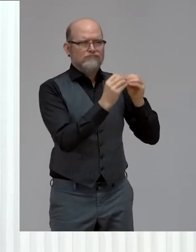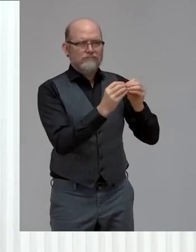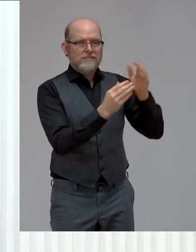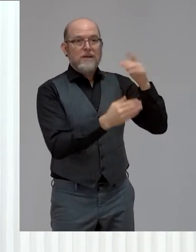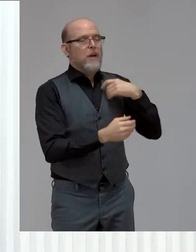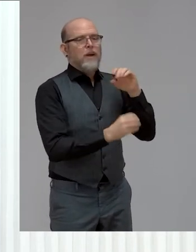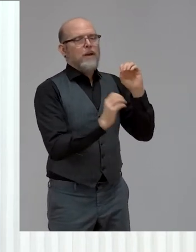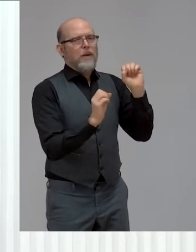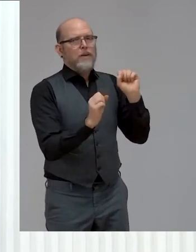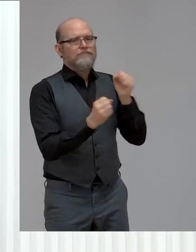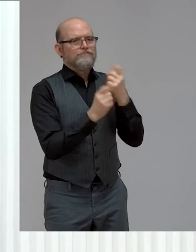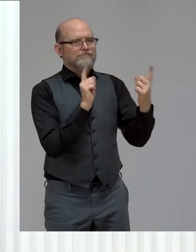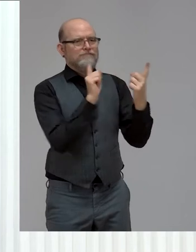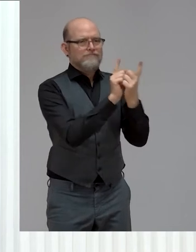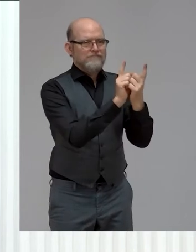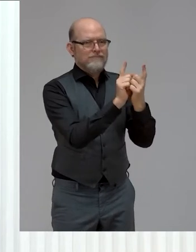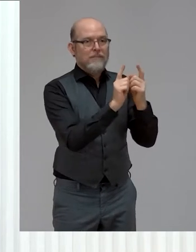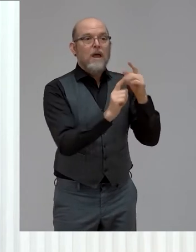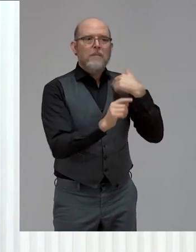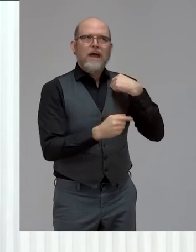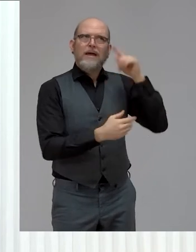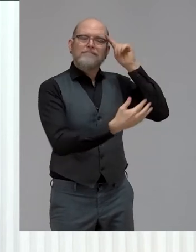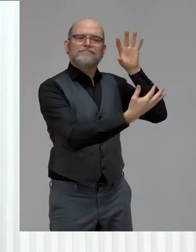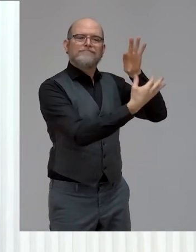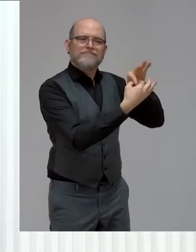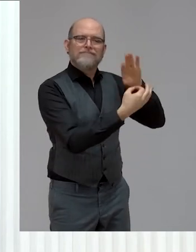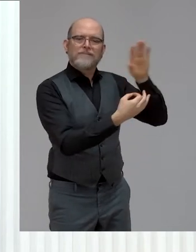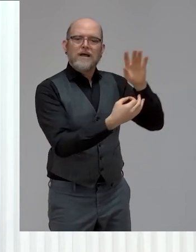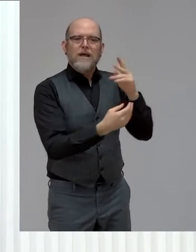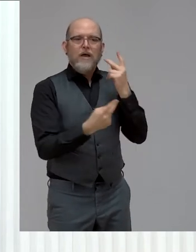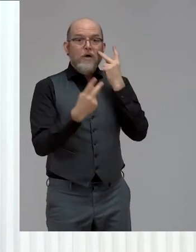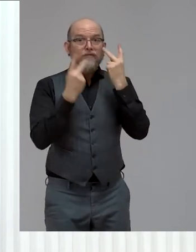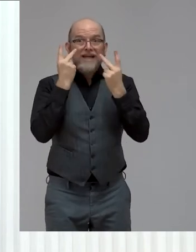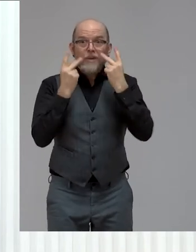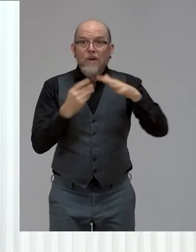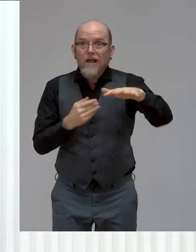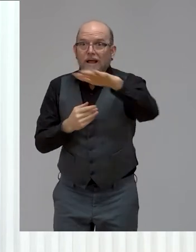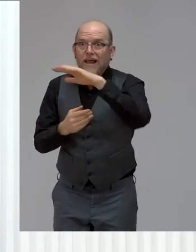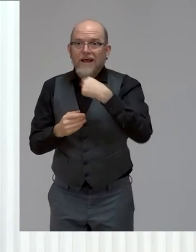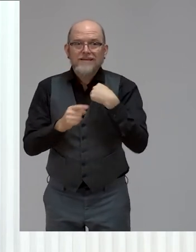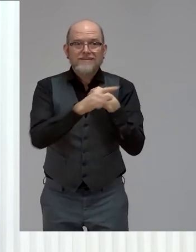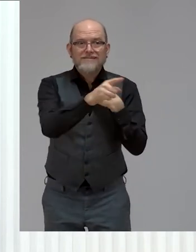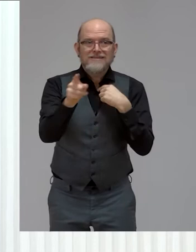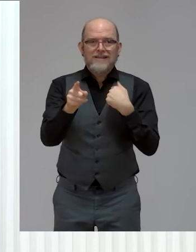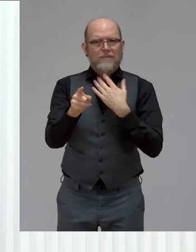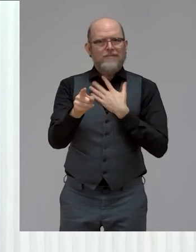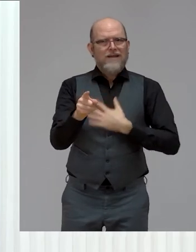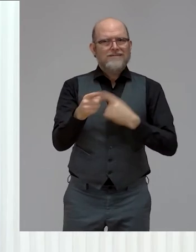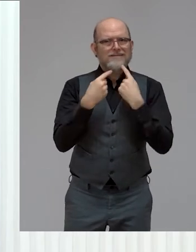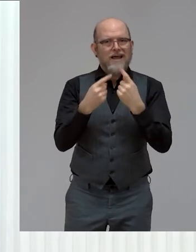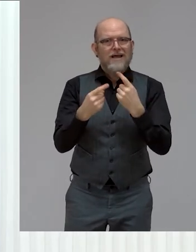and virtually. Let us start with the announcement of our latest Zero Project Almanach